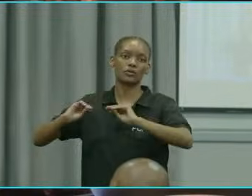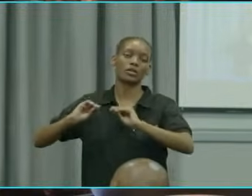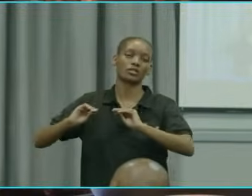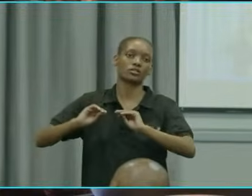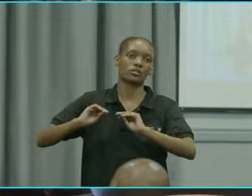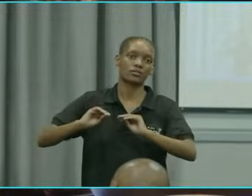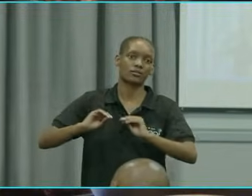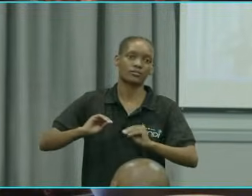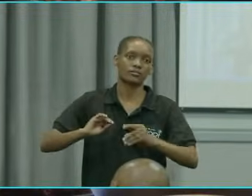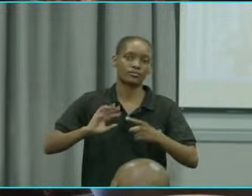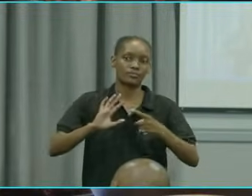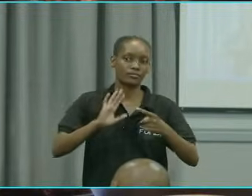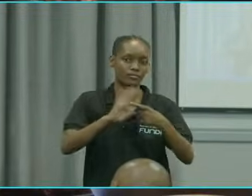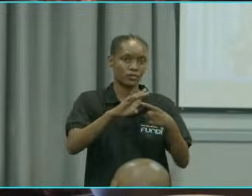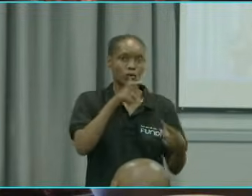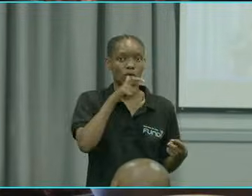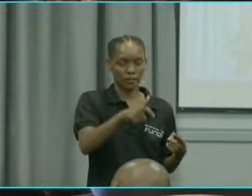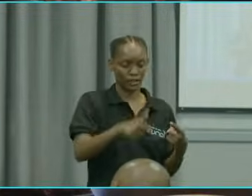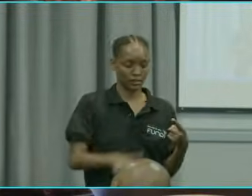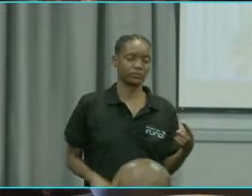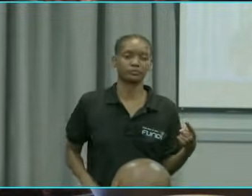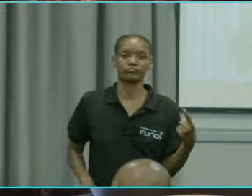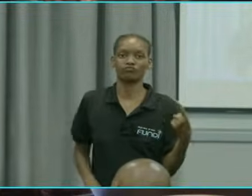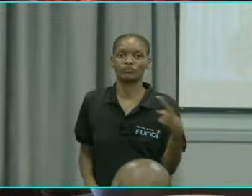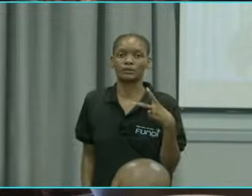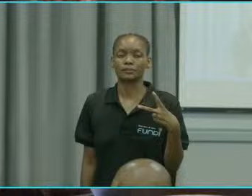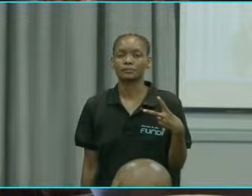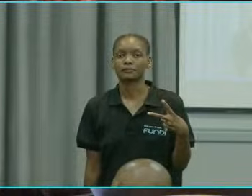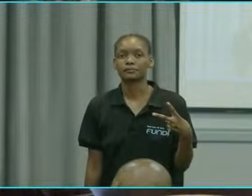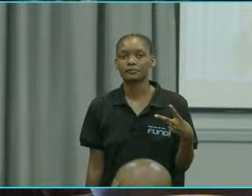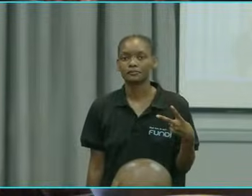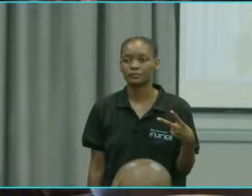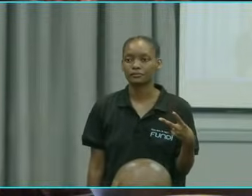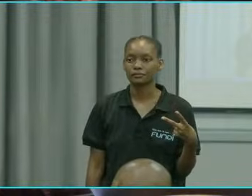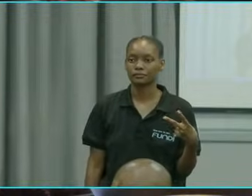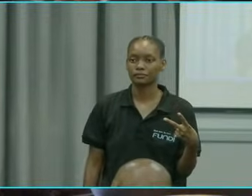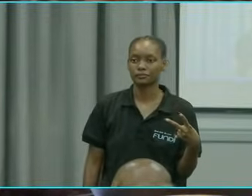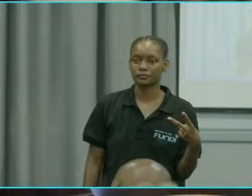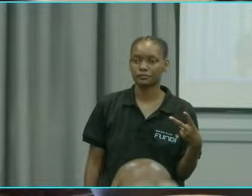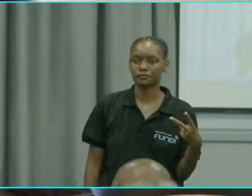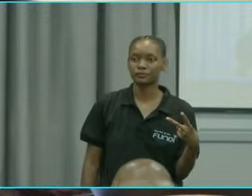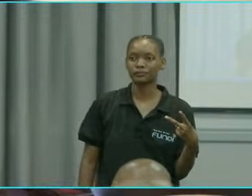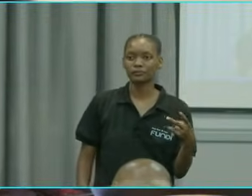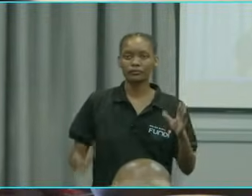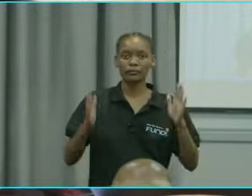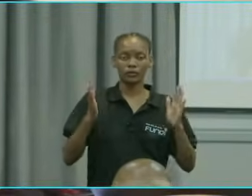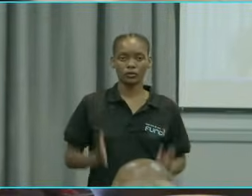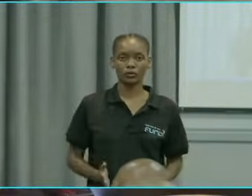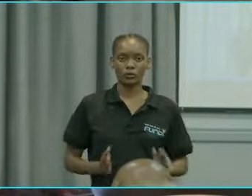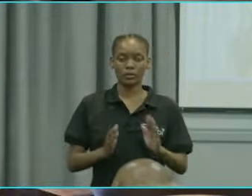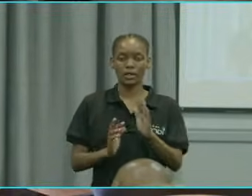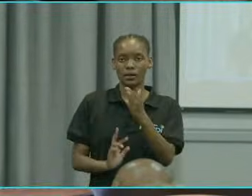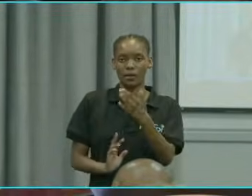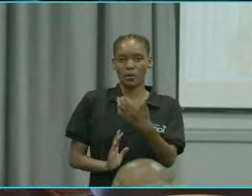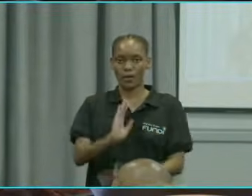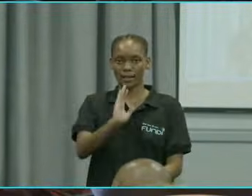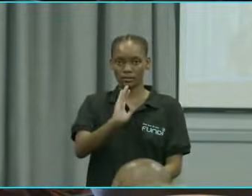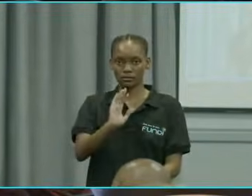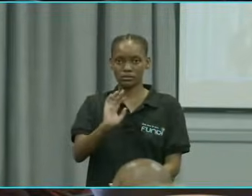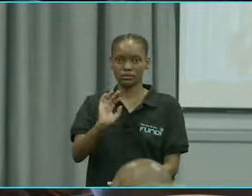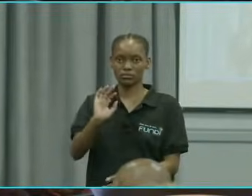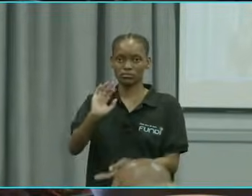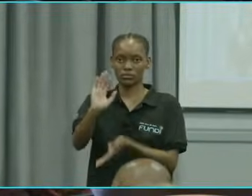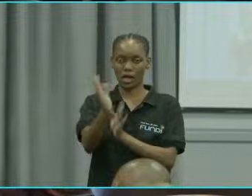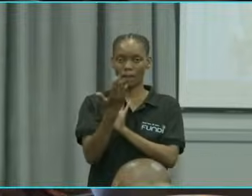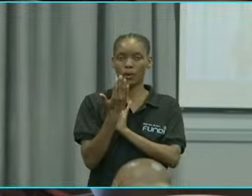That's my first comment. The second one is from a human rights approach perspective,